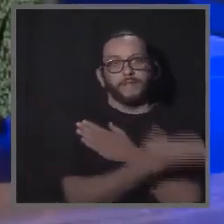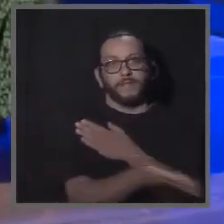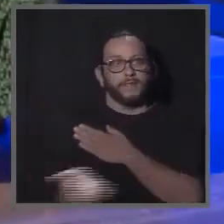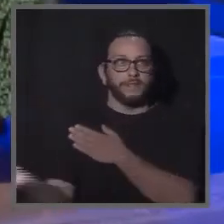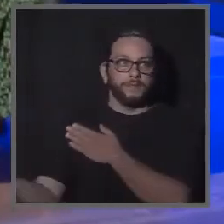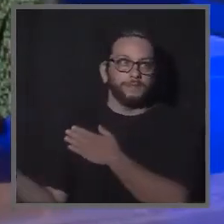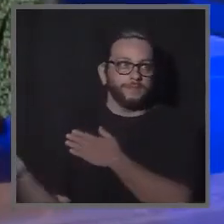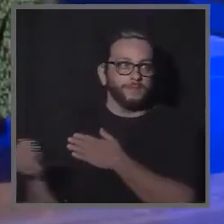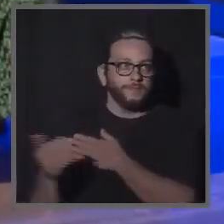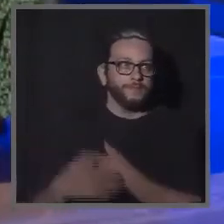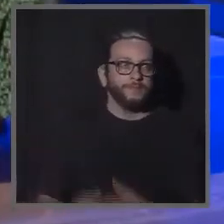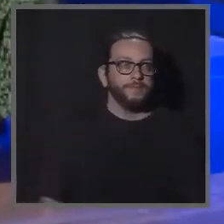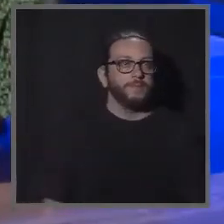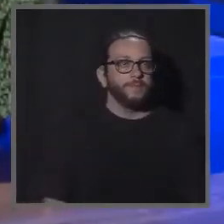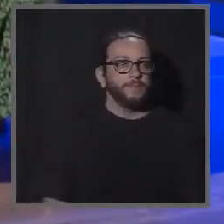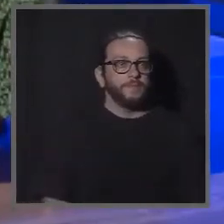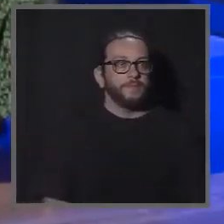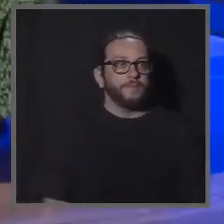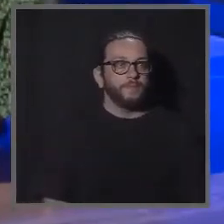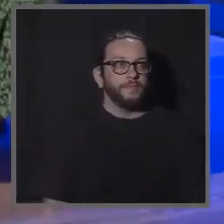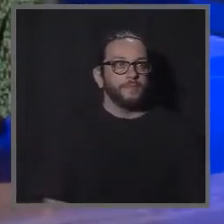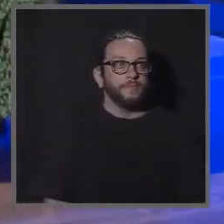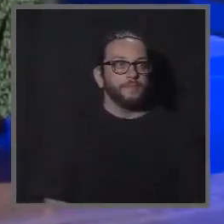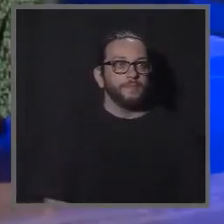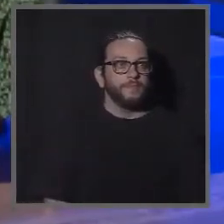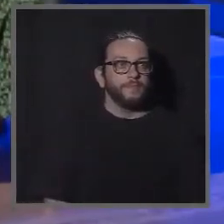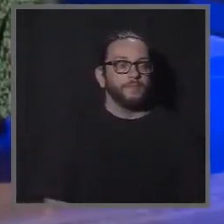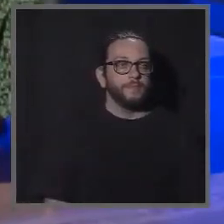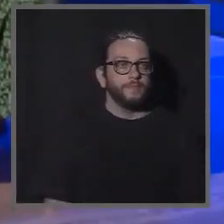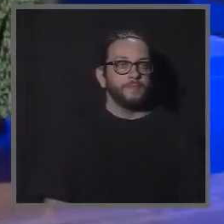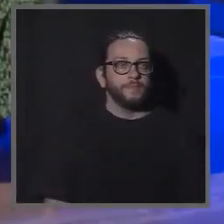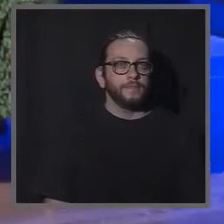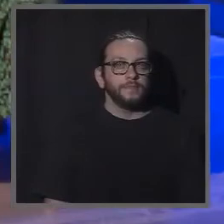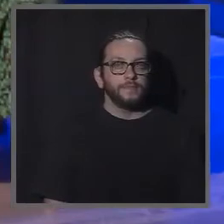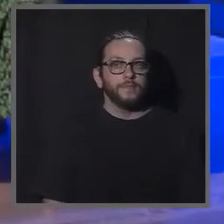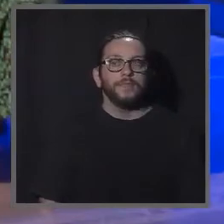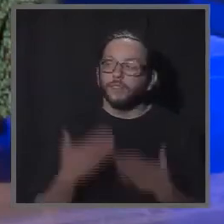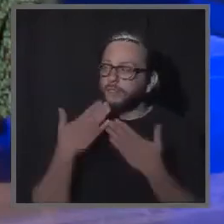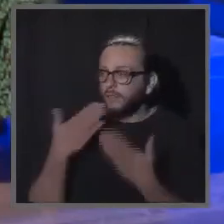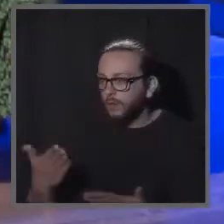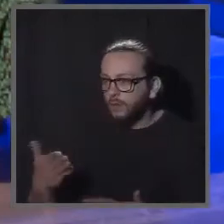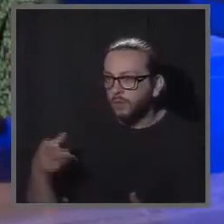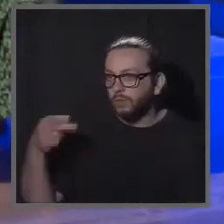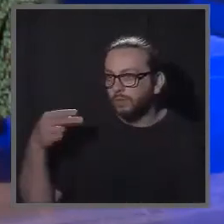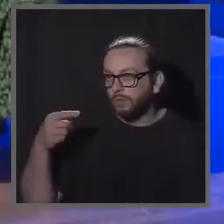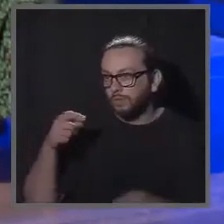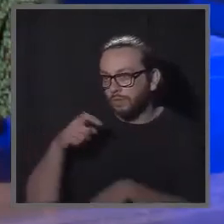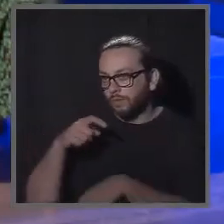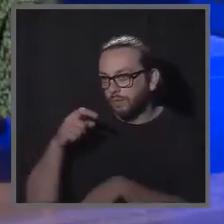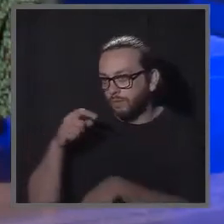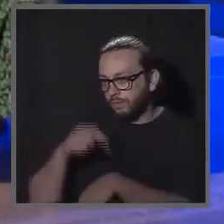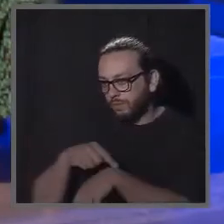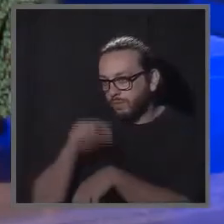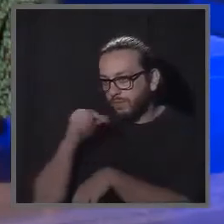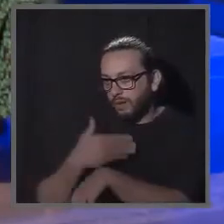and we are all responsible for this idea. I have the small delay of the... Muito obrigada.